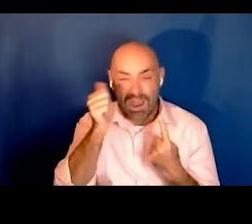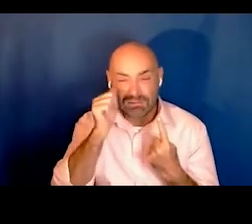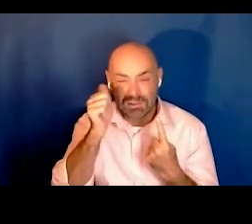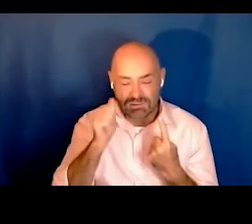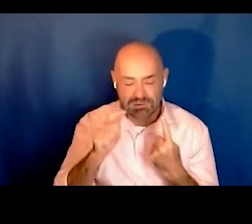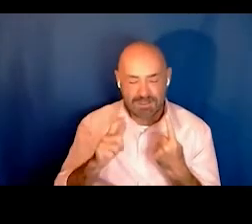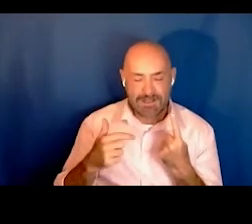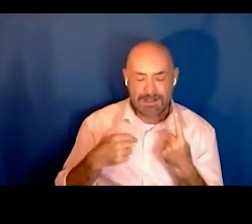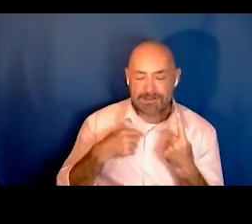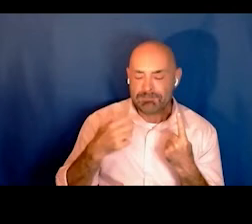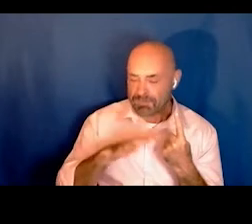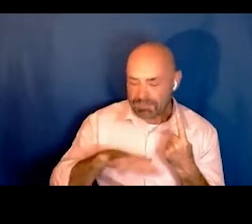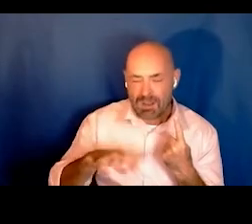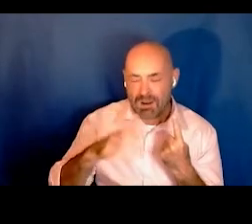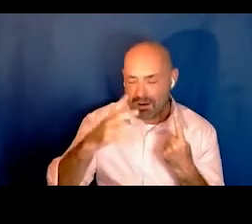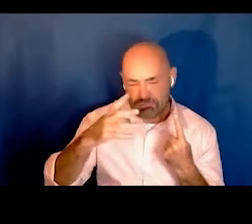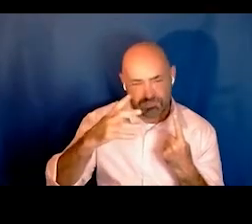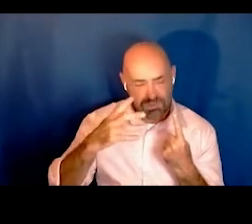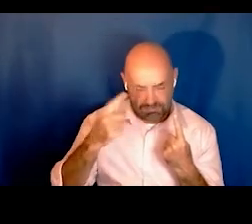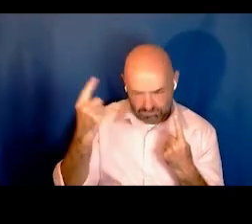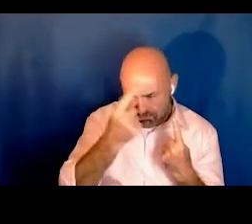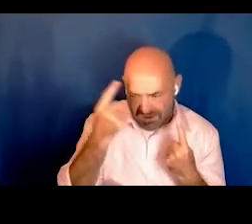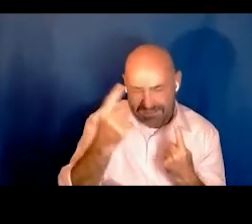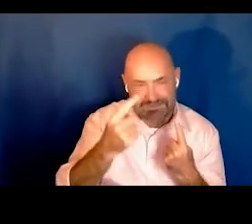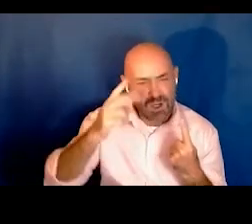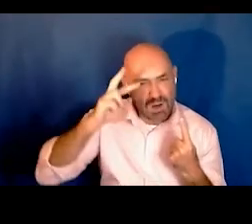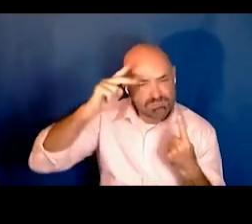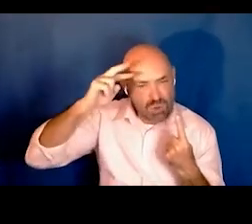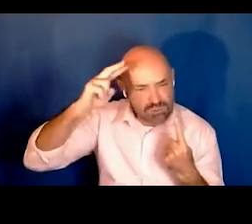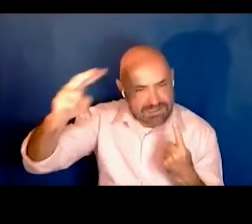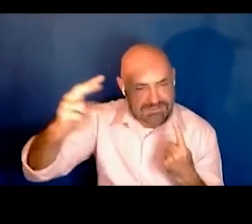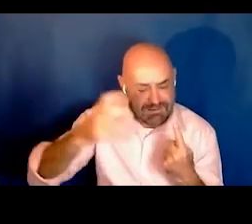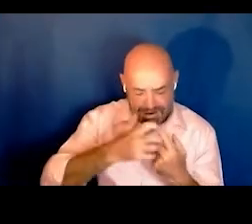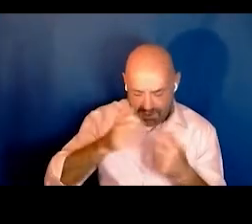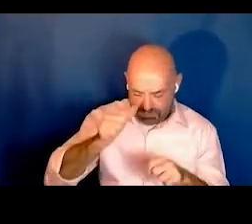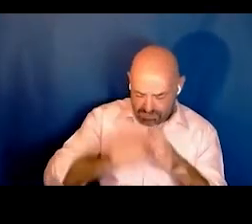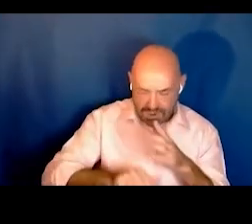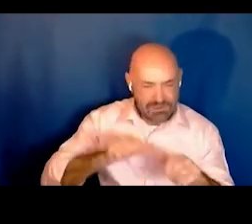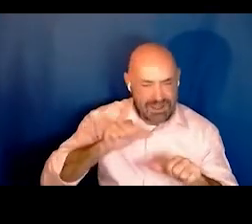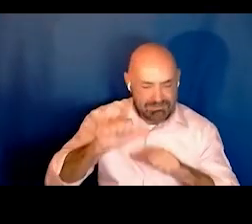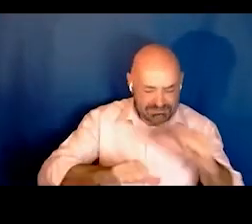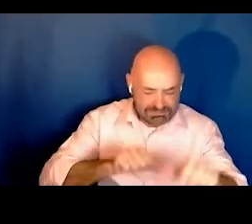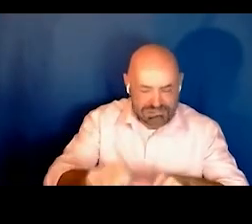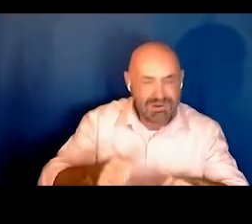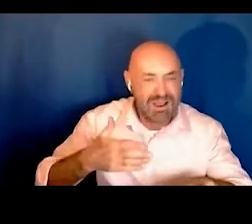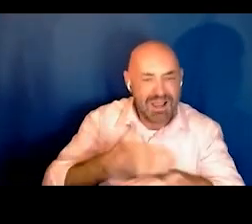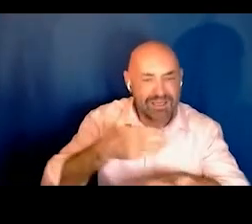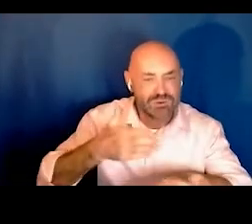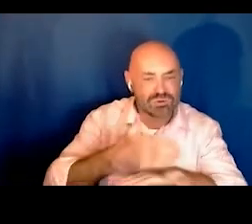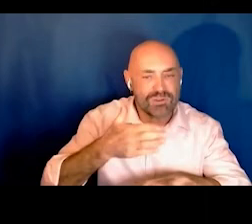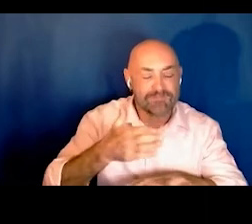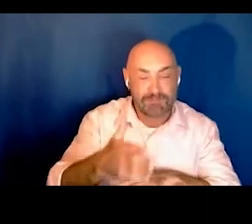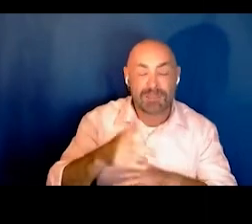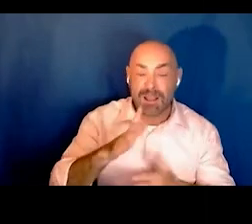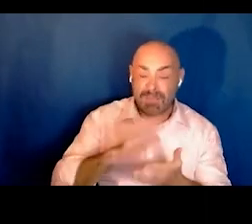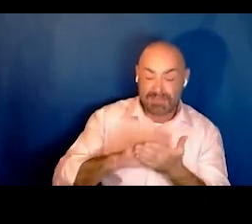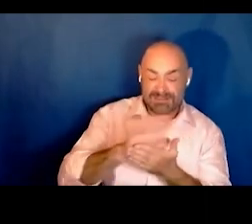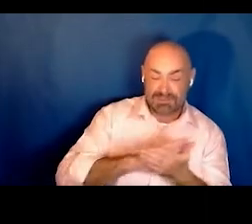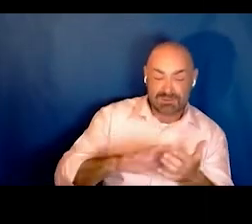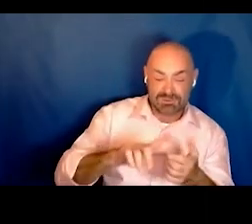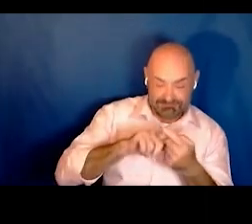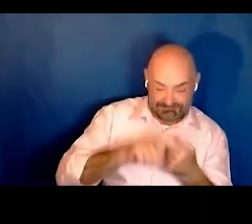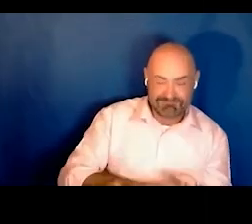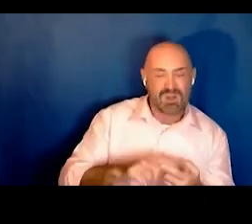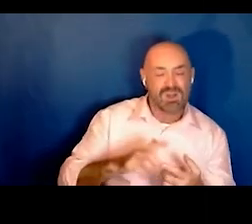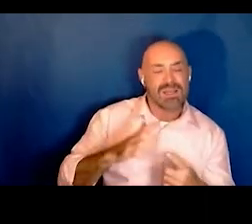to reflect and to process before we can move into action and before we can sustain action. And this relies on emotional and social skills